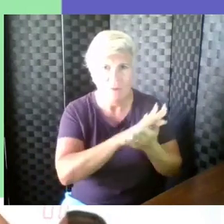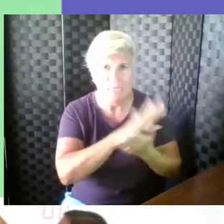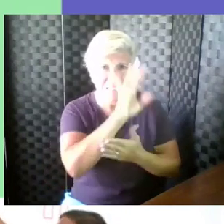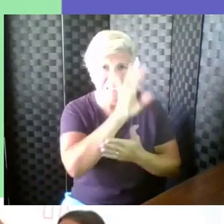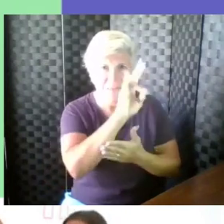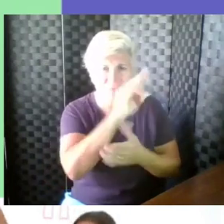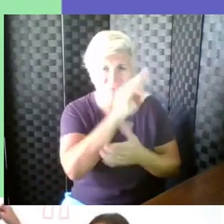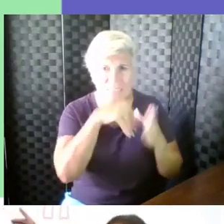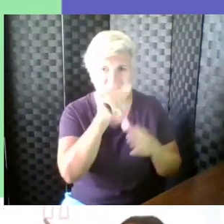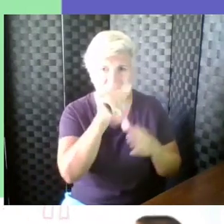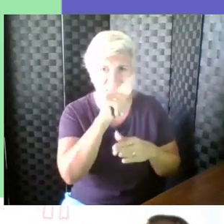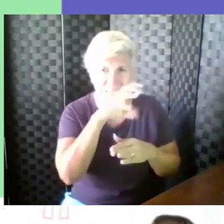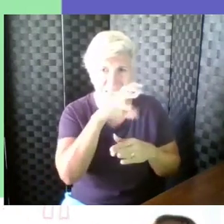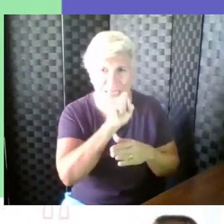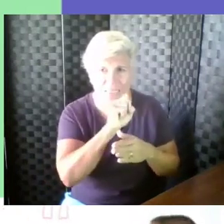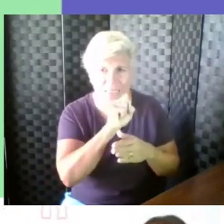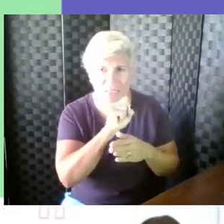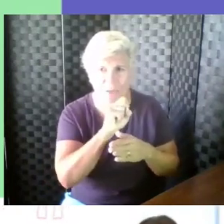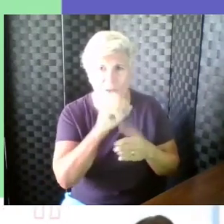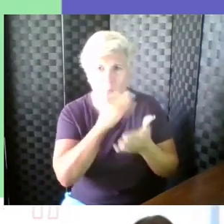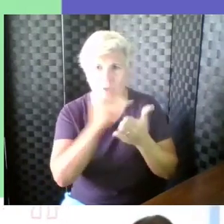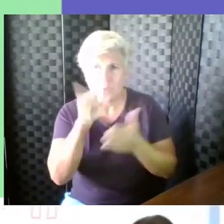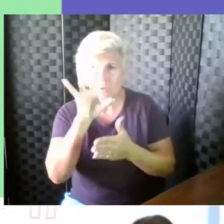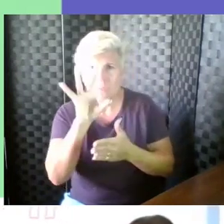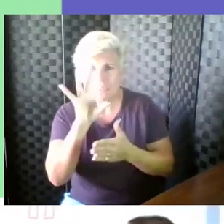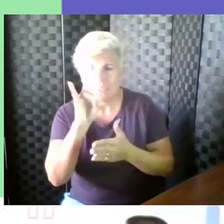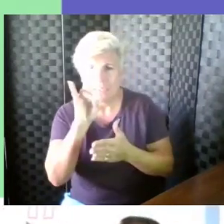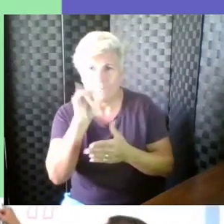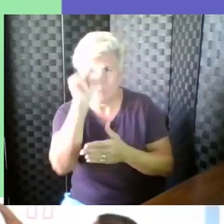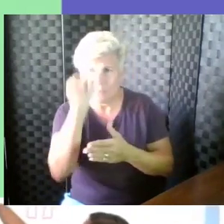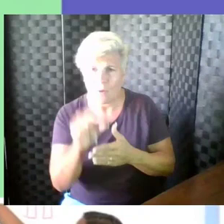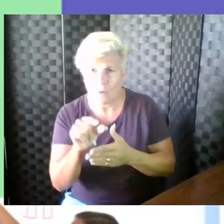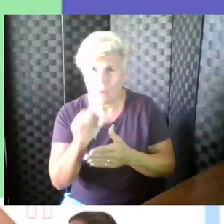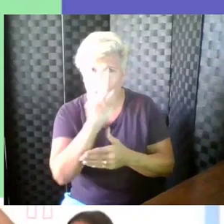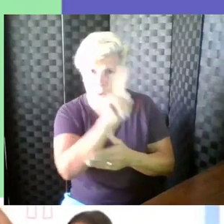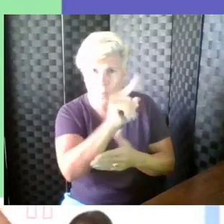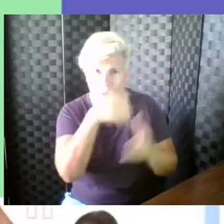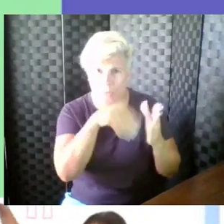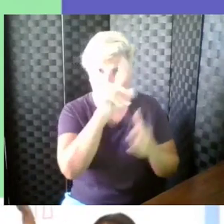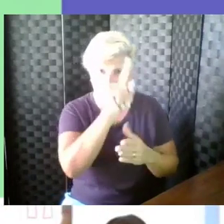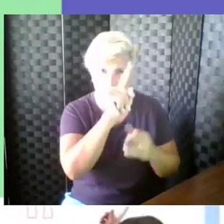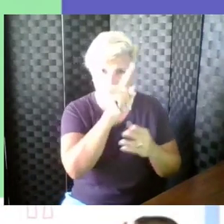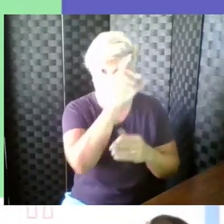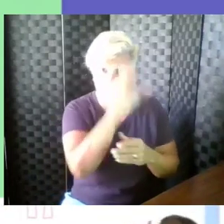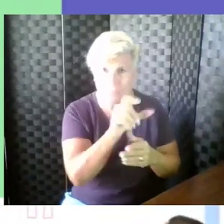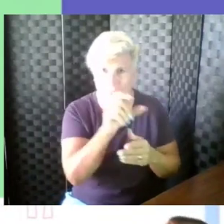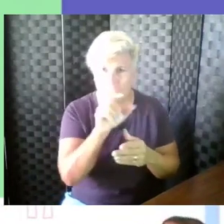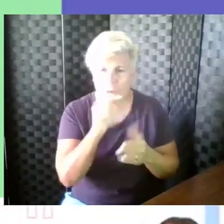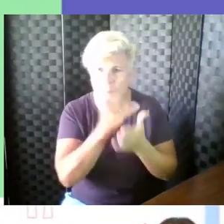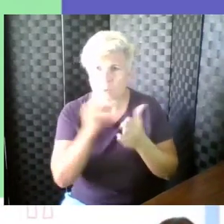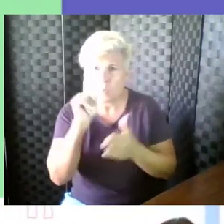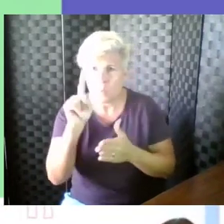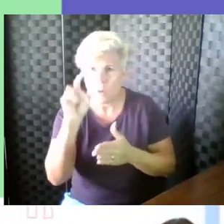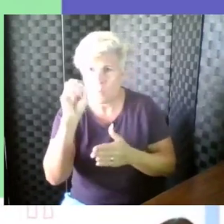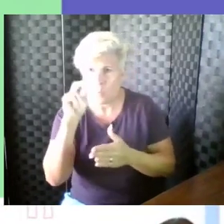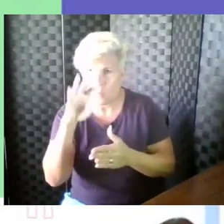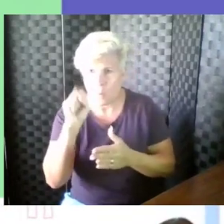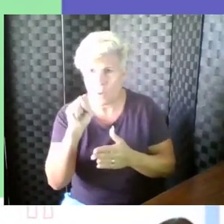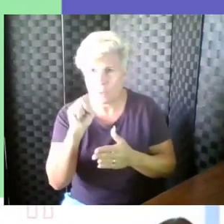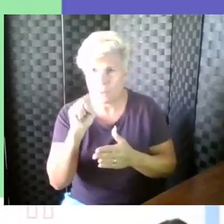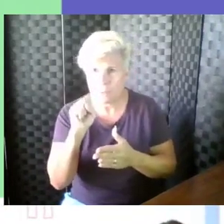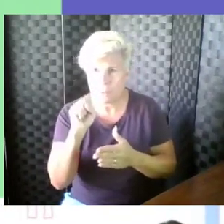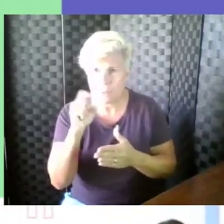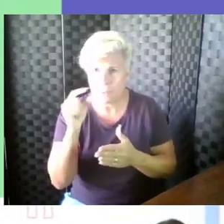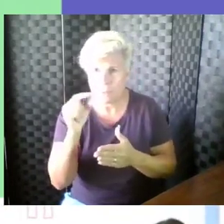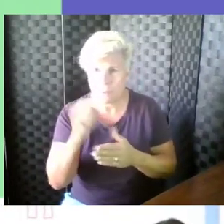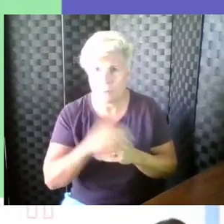a 7 in the tens place, and we drew 7 longs. And there was a 1 in the ones place, and we drew 1, 1.